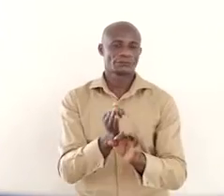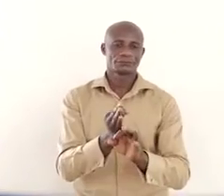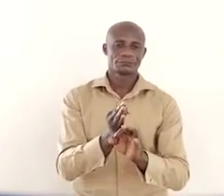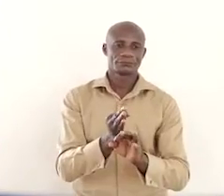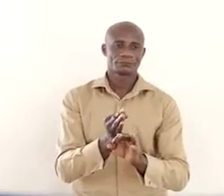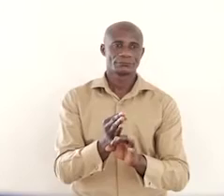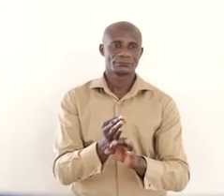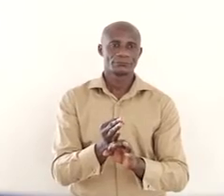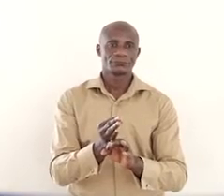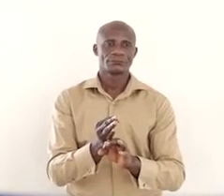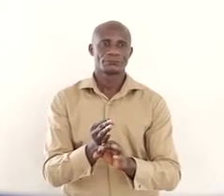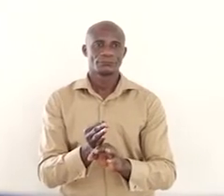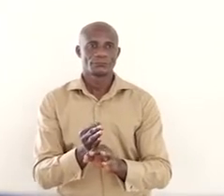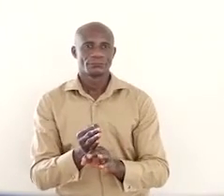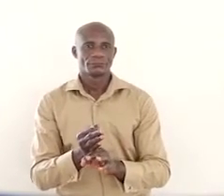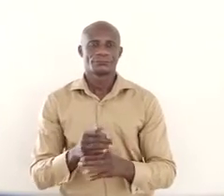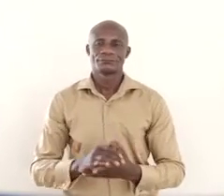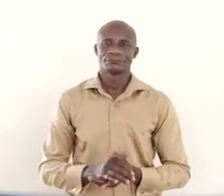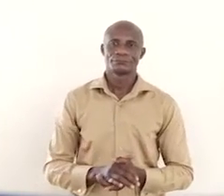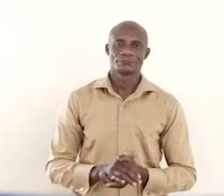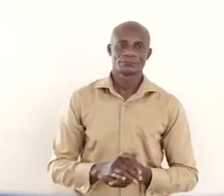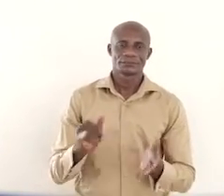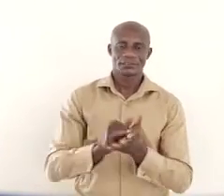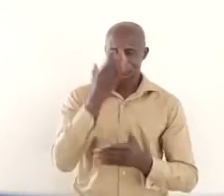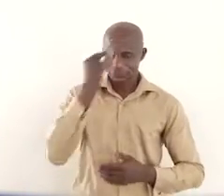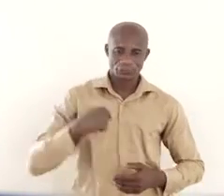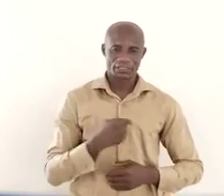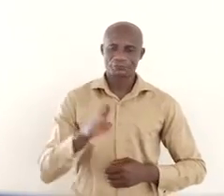is a BC and an AD.